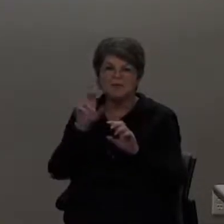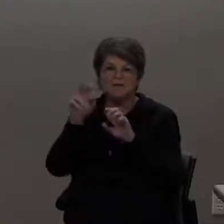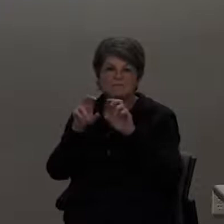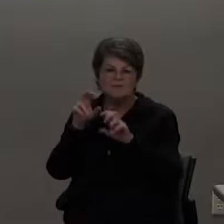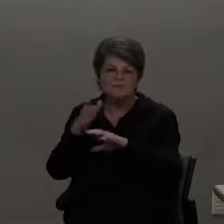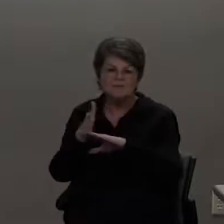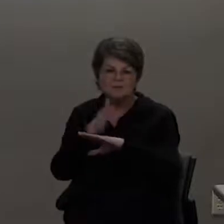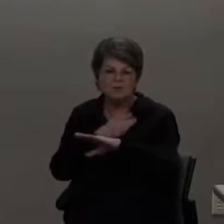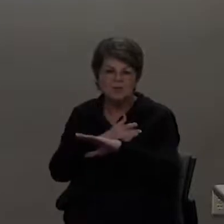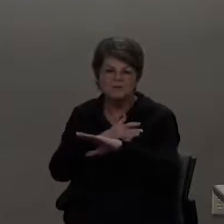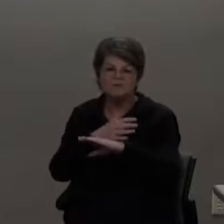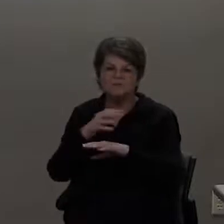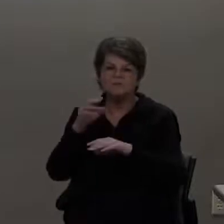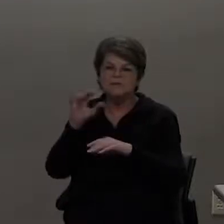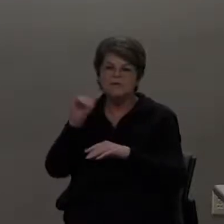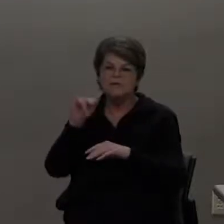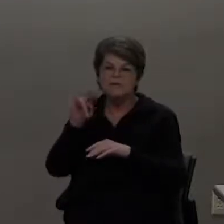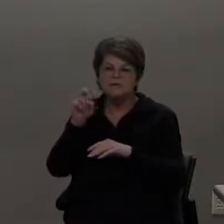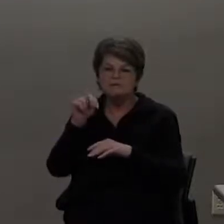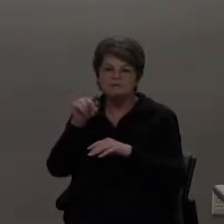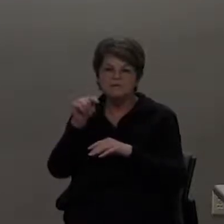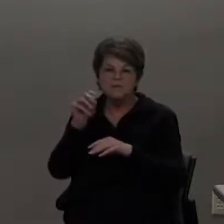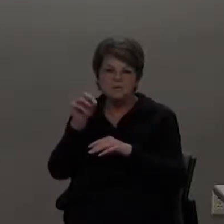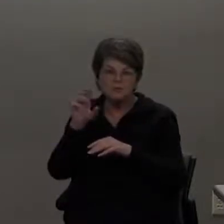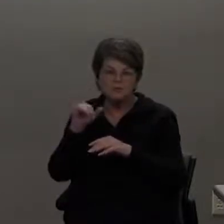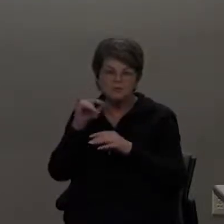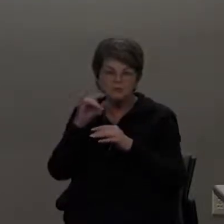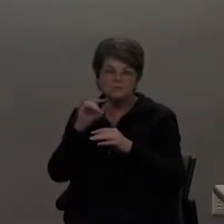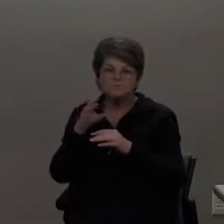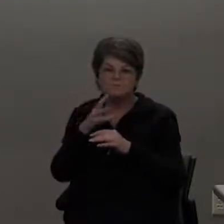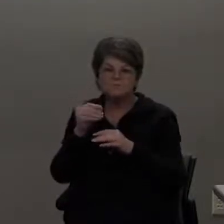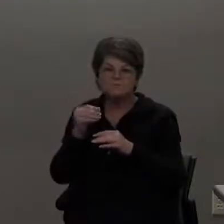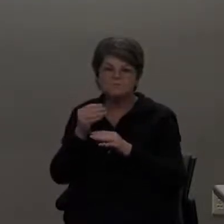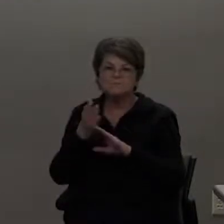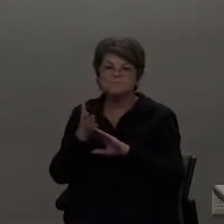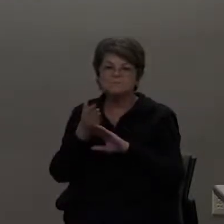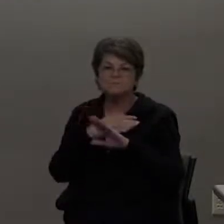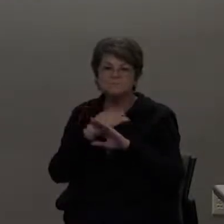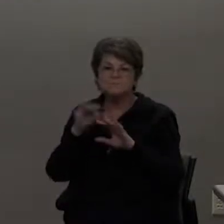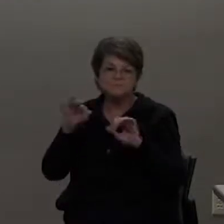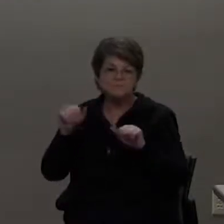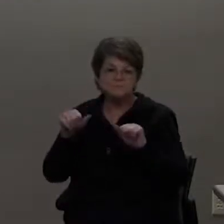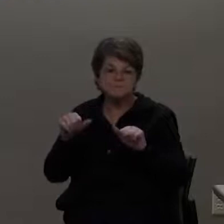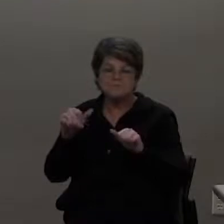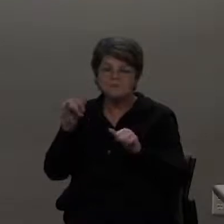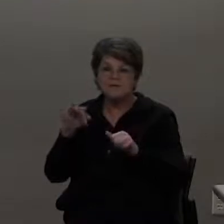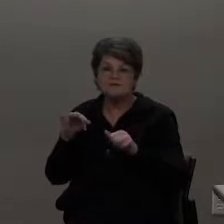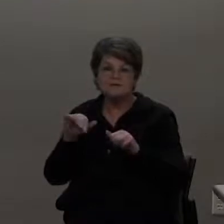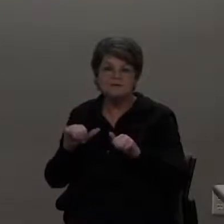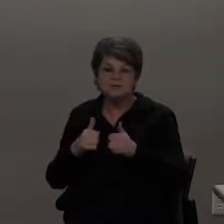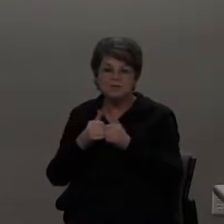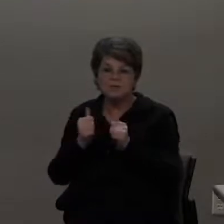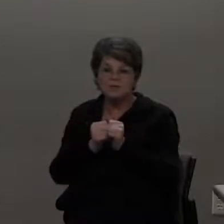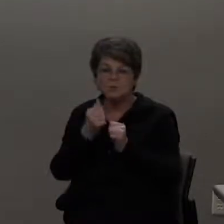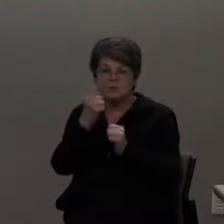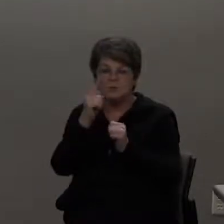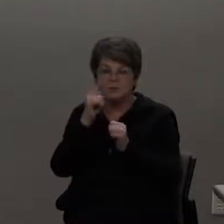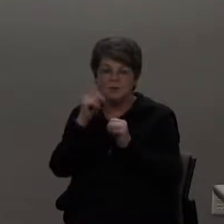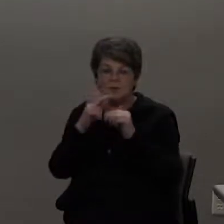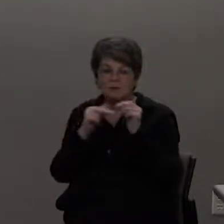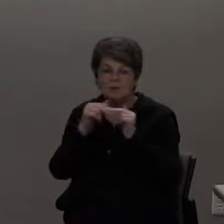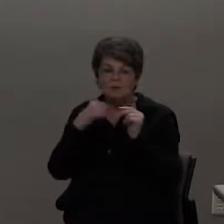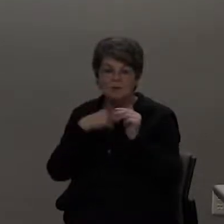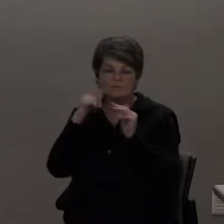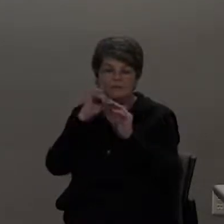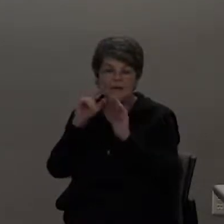in improvements in the existing inventory, and this is before there's a prospect. If there's a challenge with an existing building that we've identified through